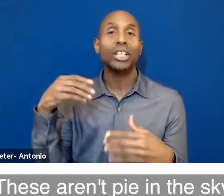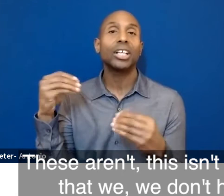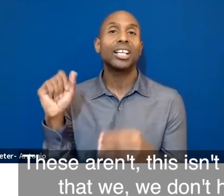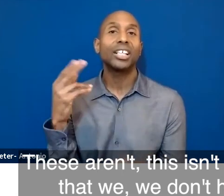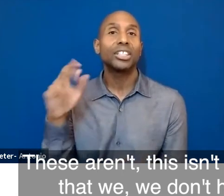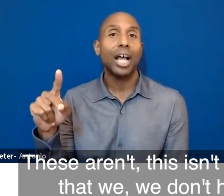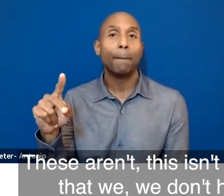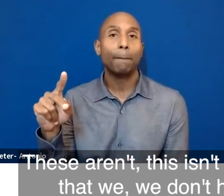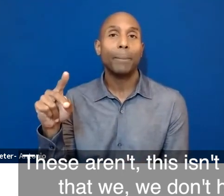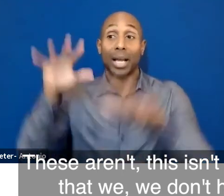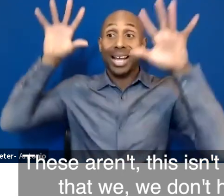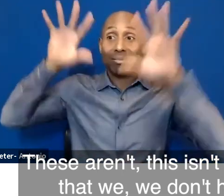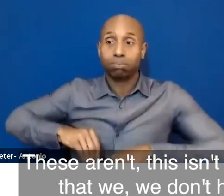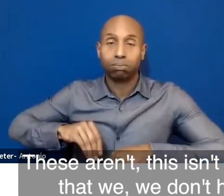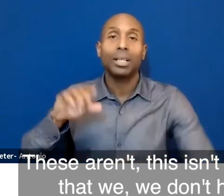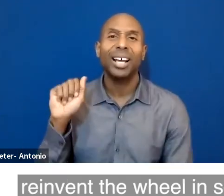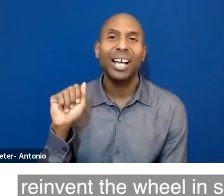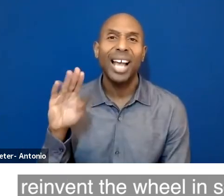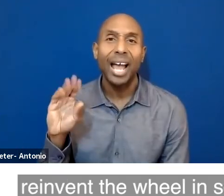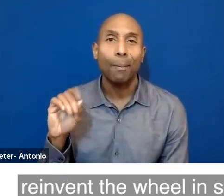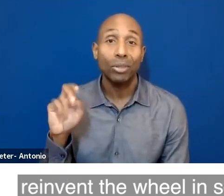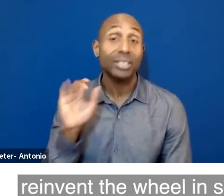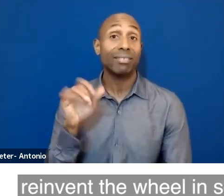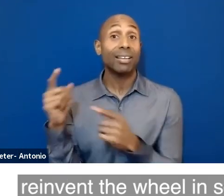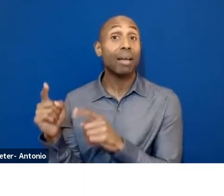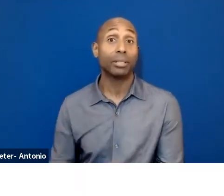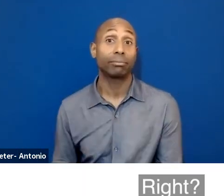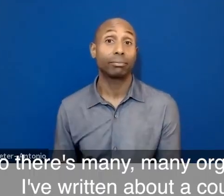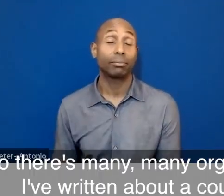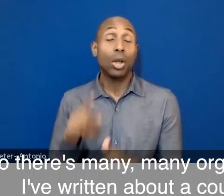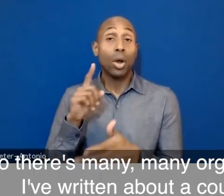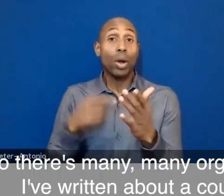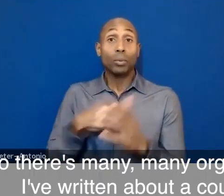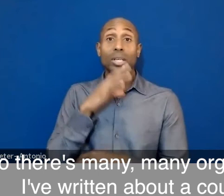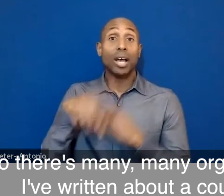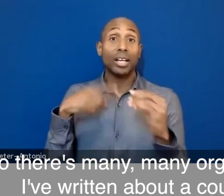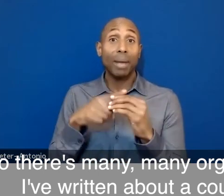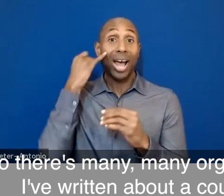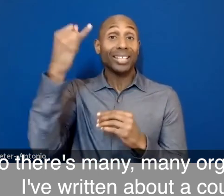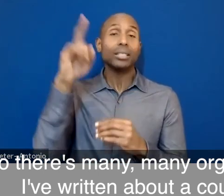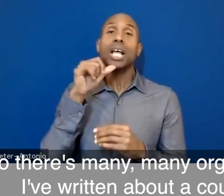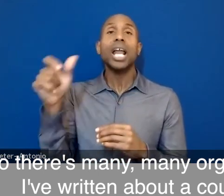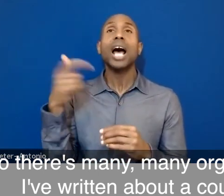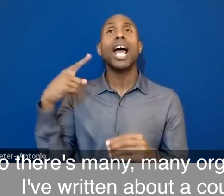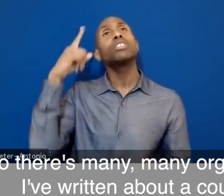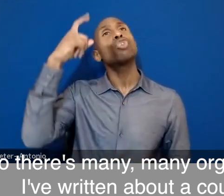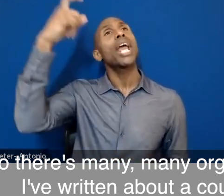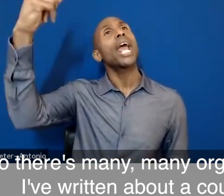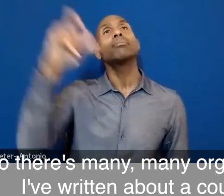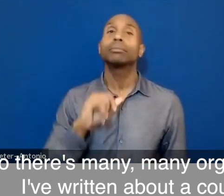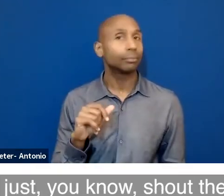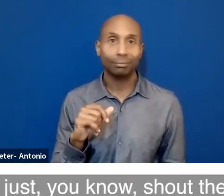ideas, right? This isn't something that we don't have to reinvent the wheel in some ways, right? So there's many organizations, and I've written about